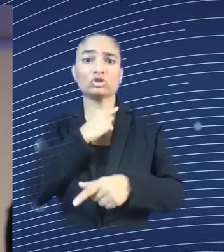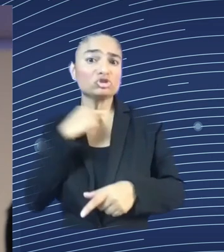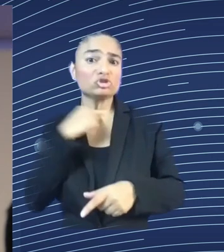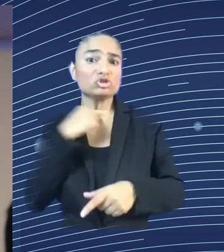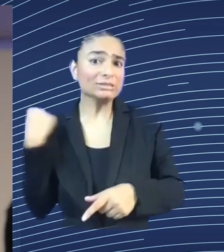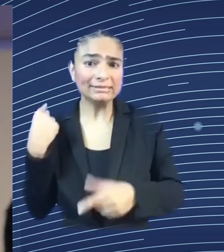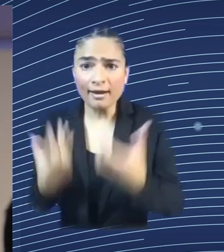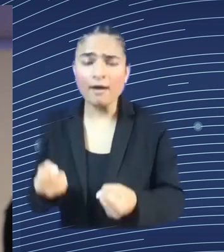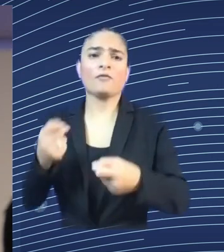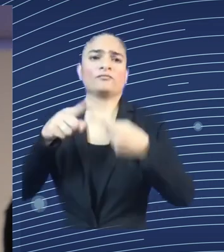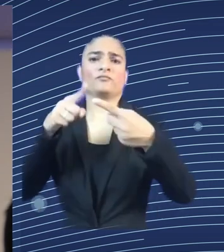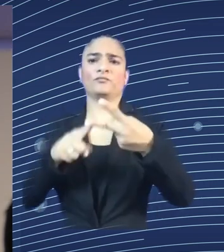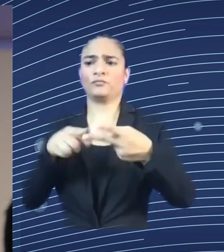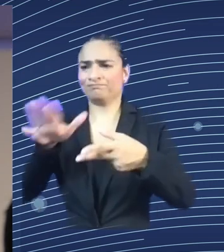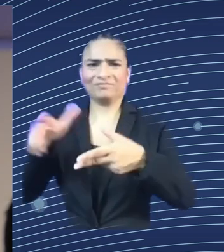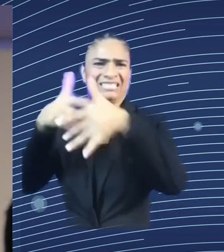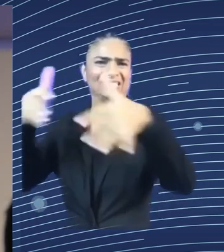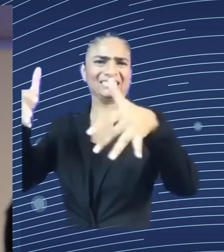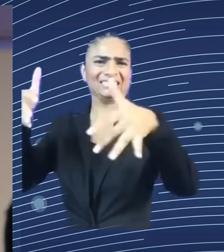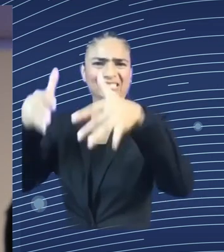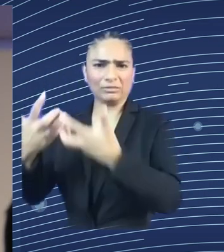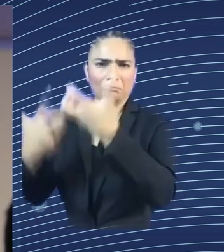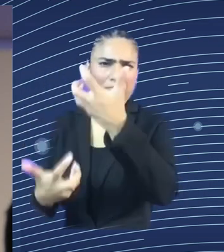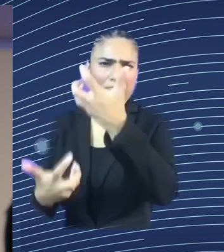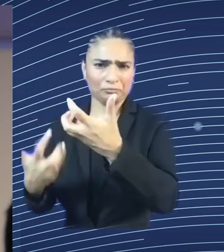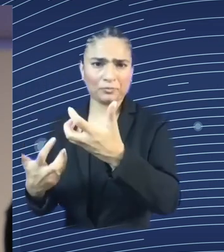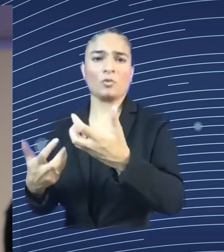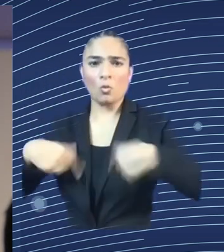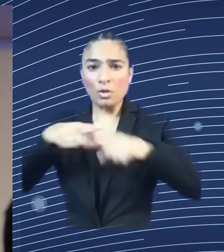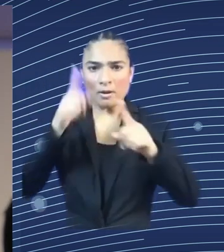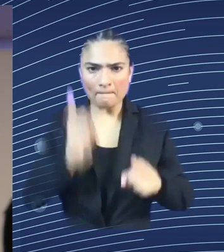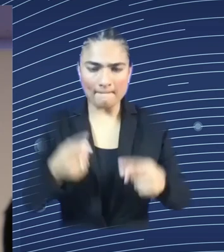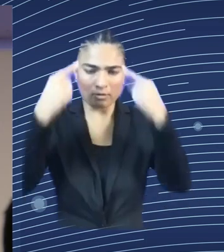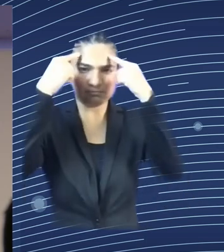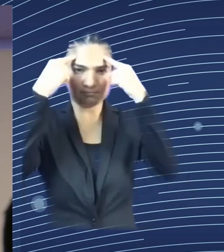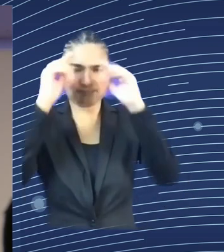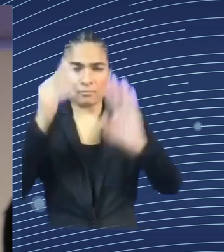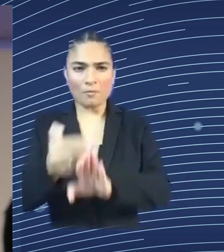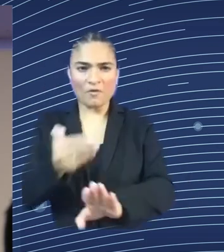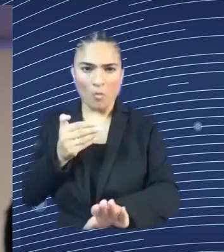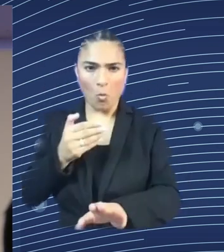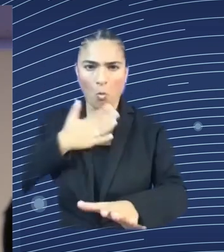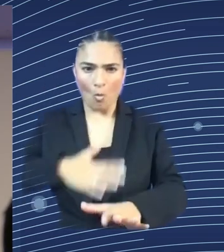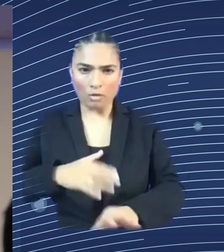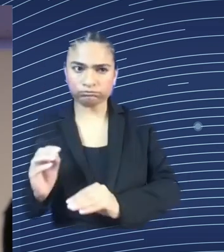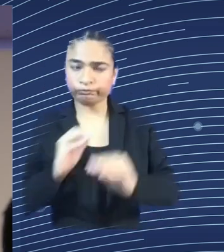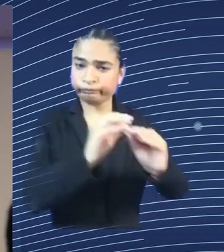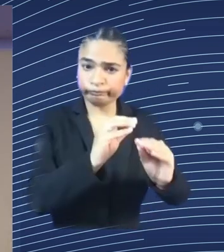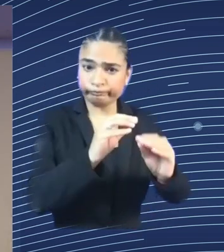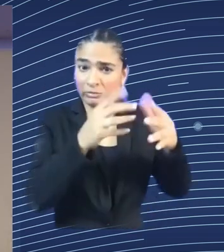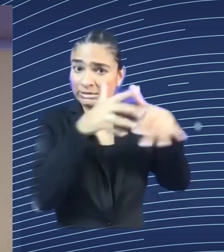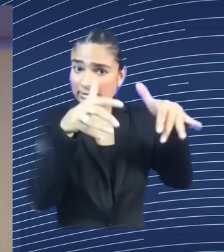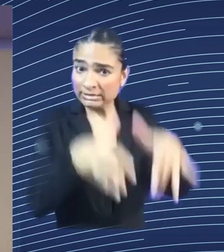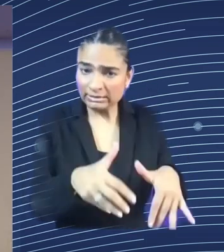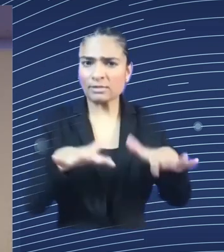pass this audit, because in our audit, for example, there's also this part of context on why are you deciding